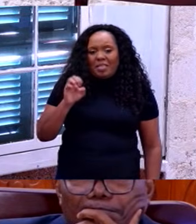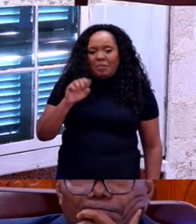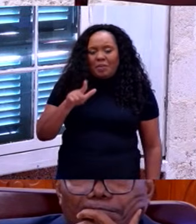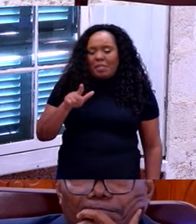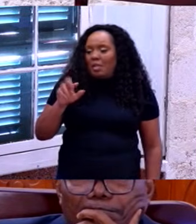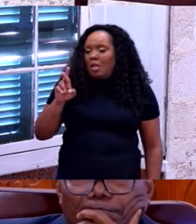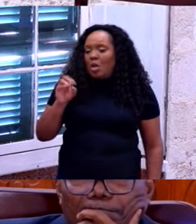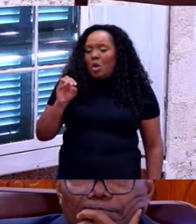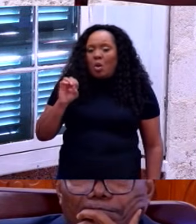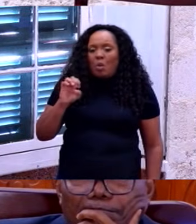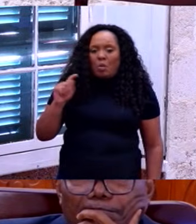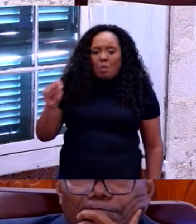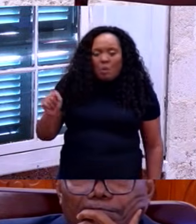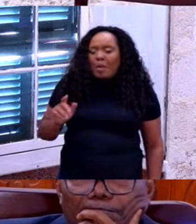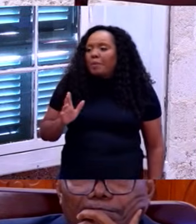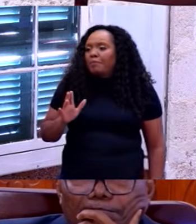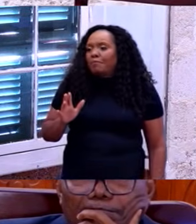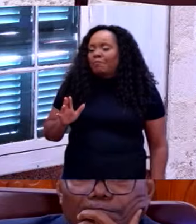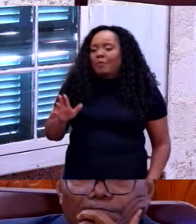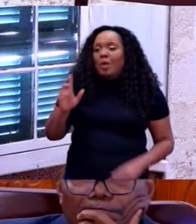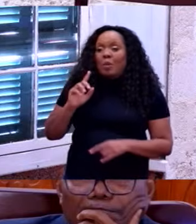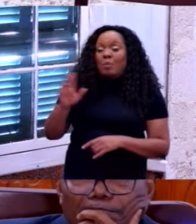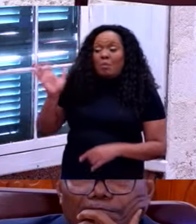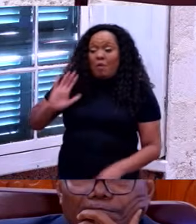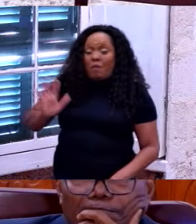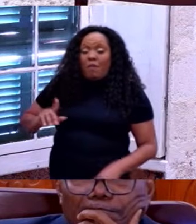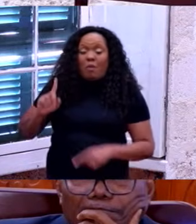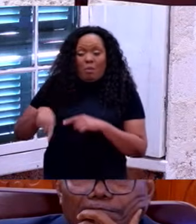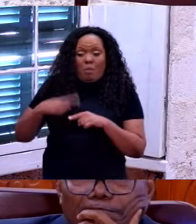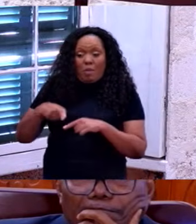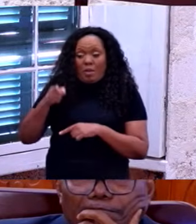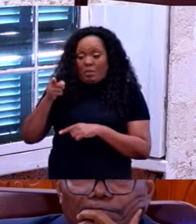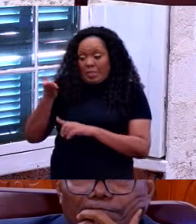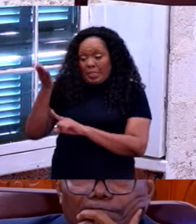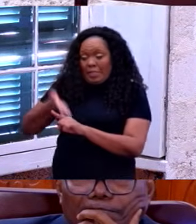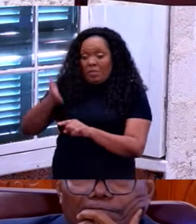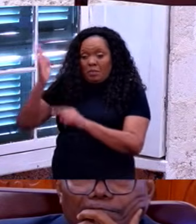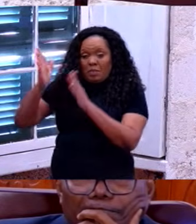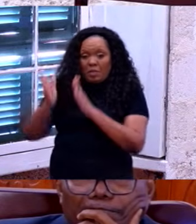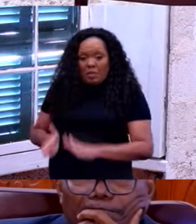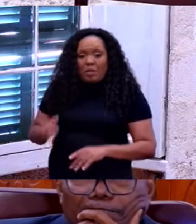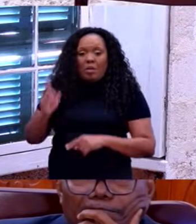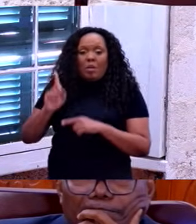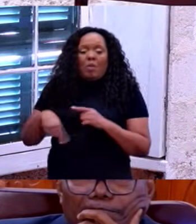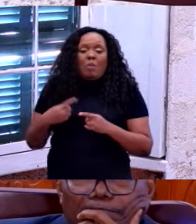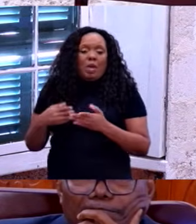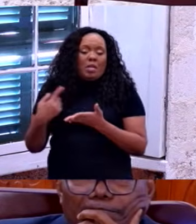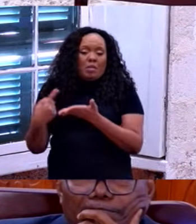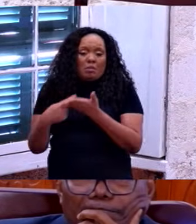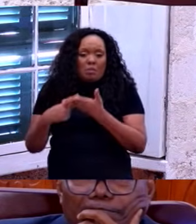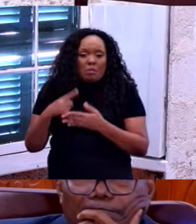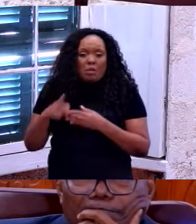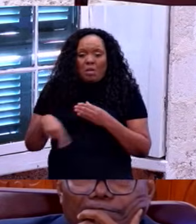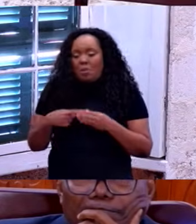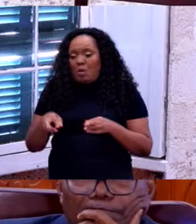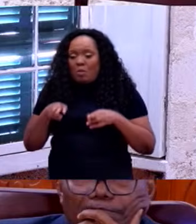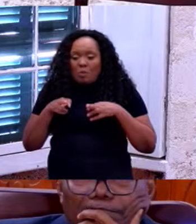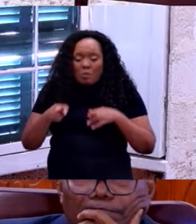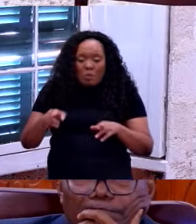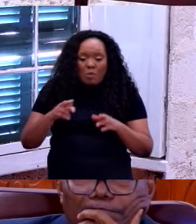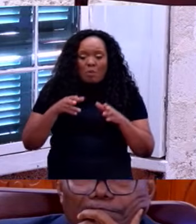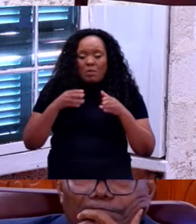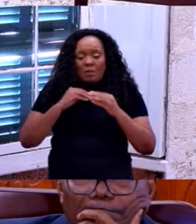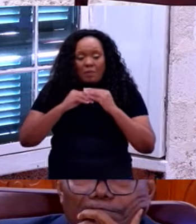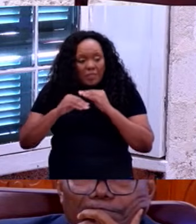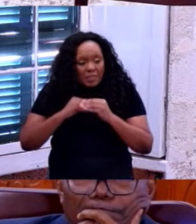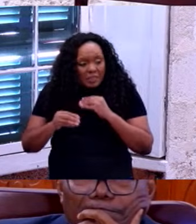for instance, or the budget, and they were speaking about road repair or